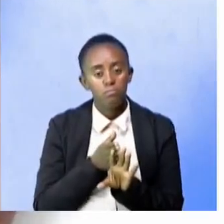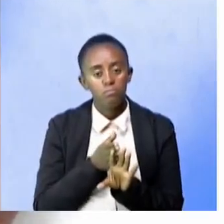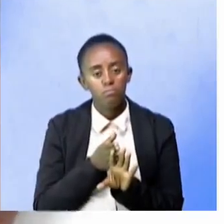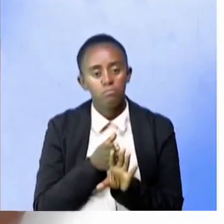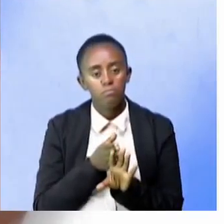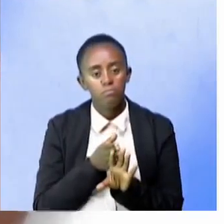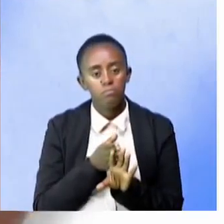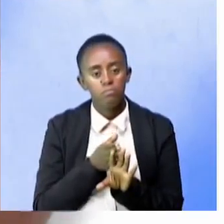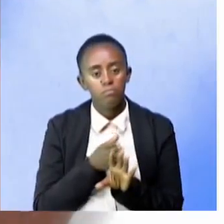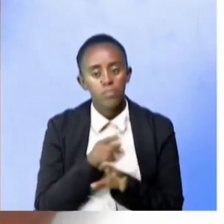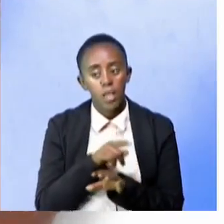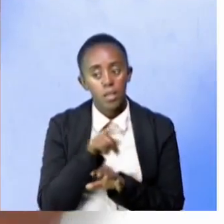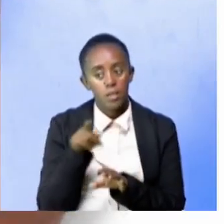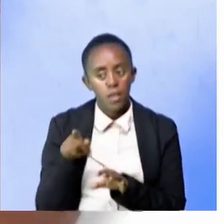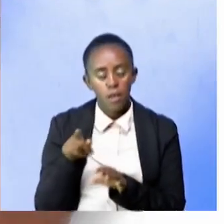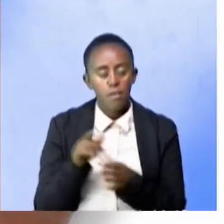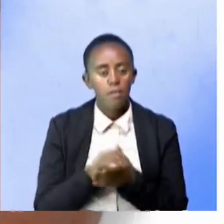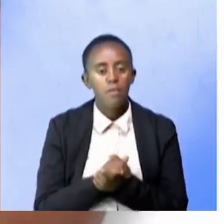their